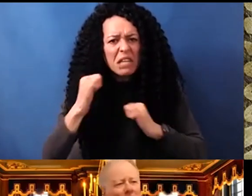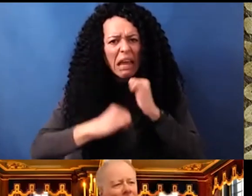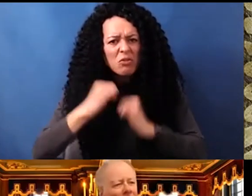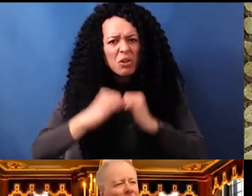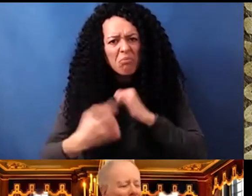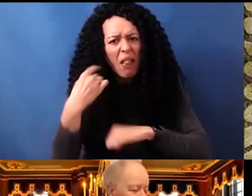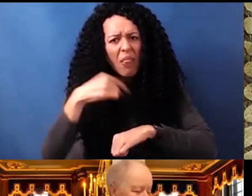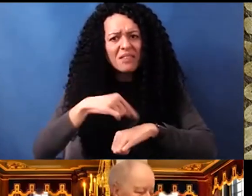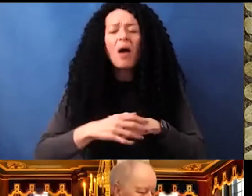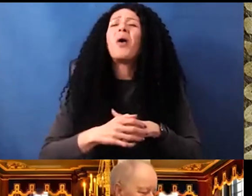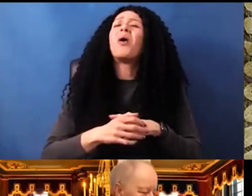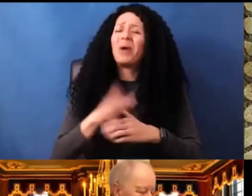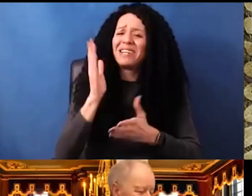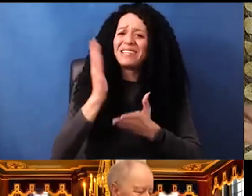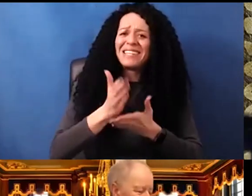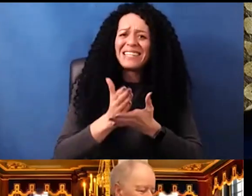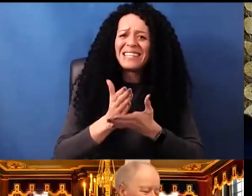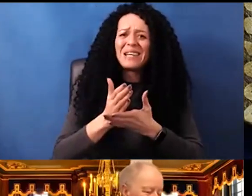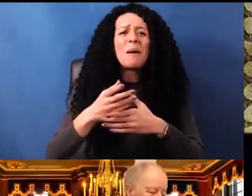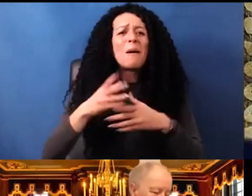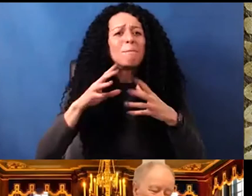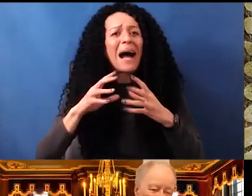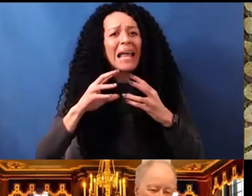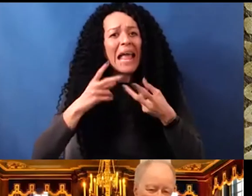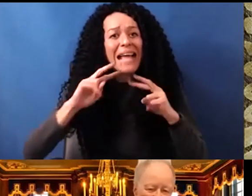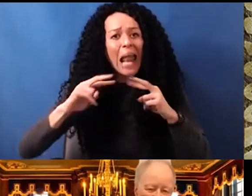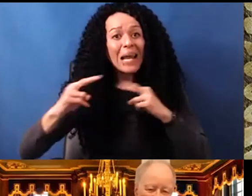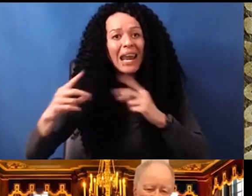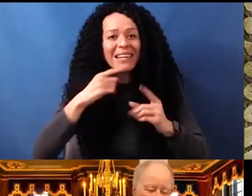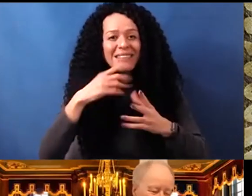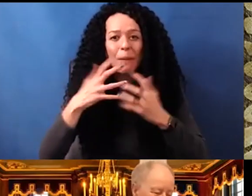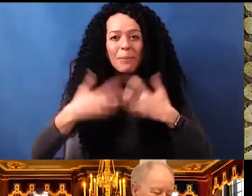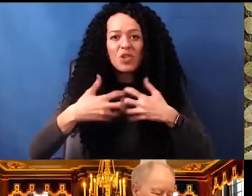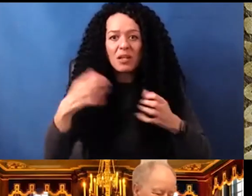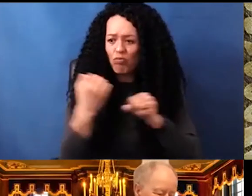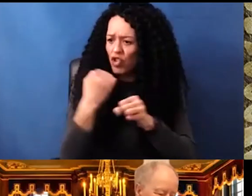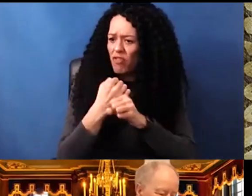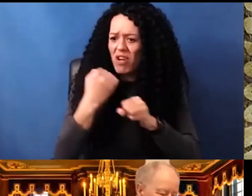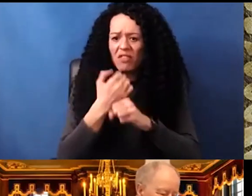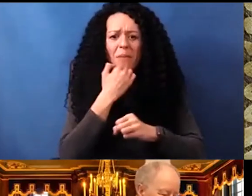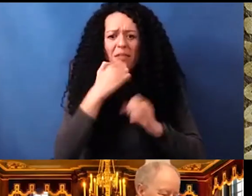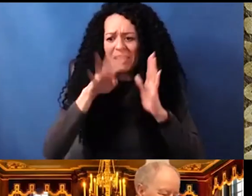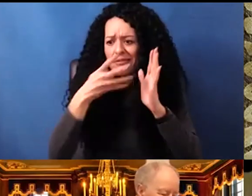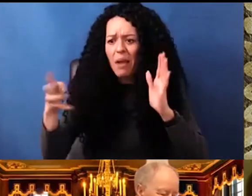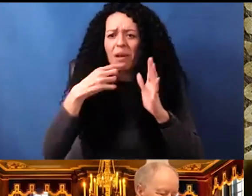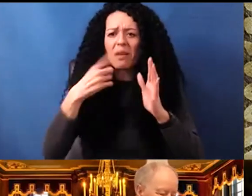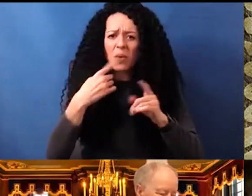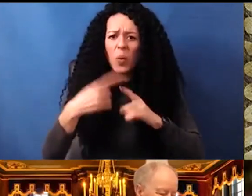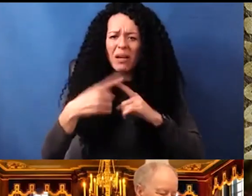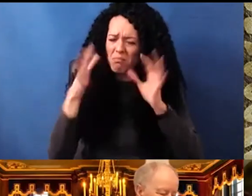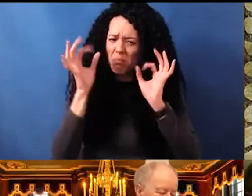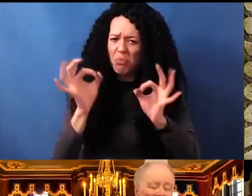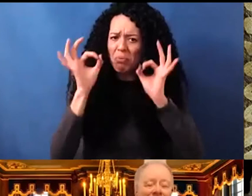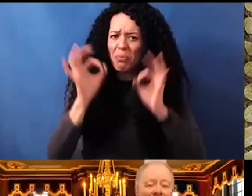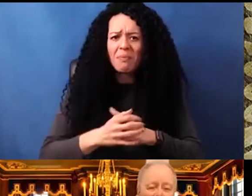time? Ah, indeed, my calculating machine, which generates mathematical tables quickly and most